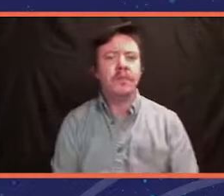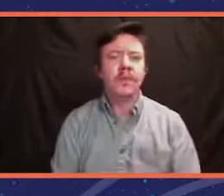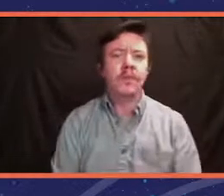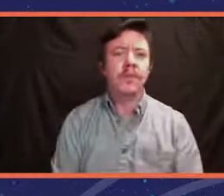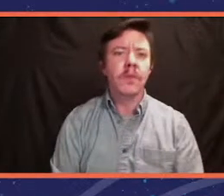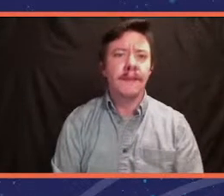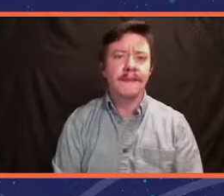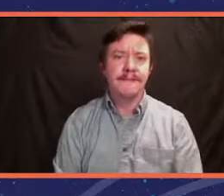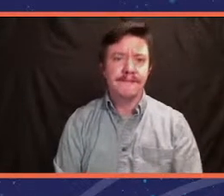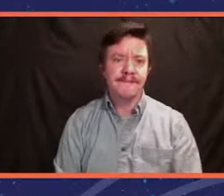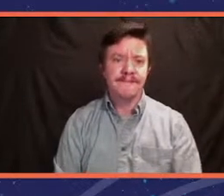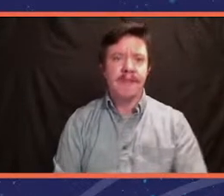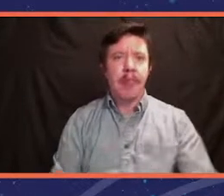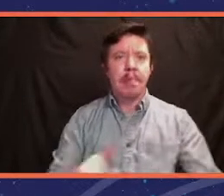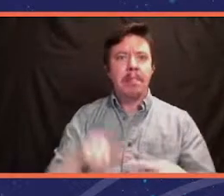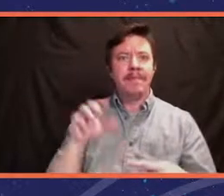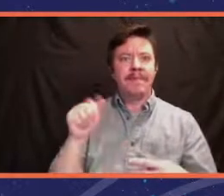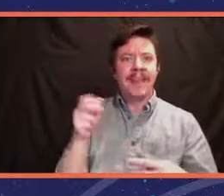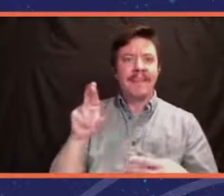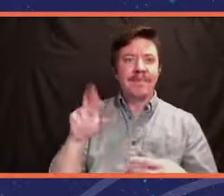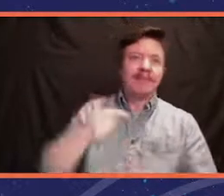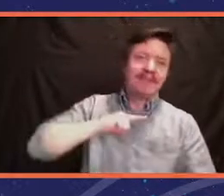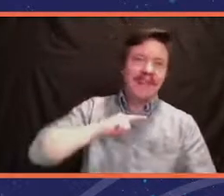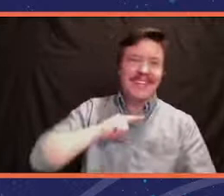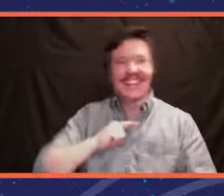I can go first again.